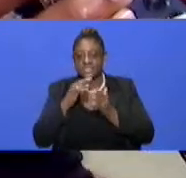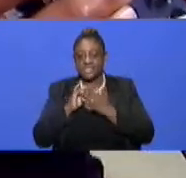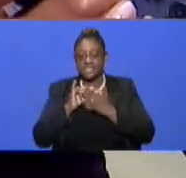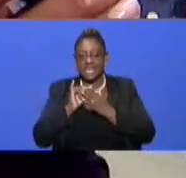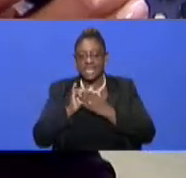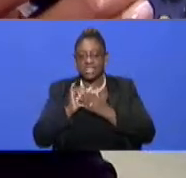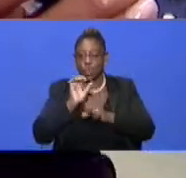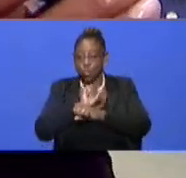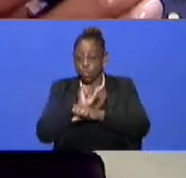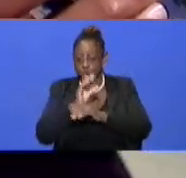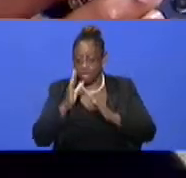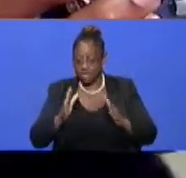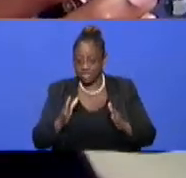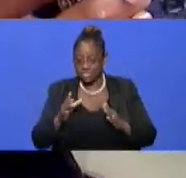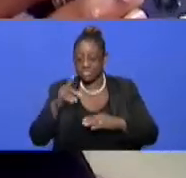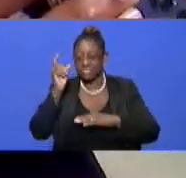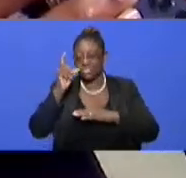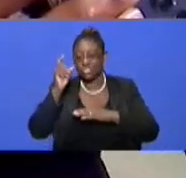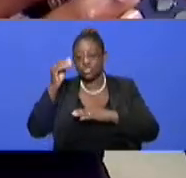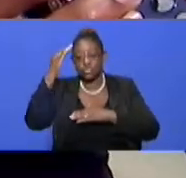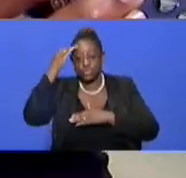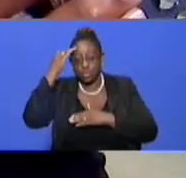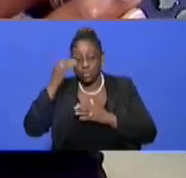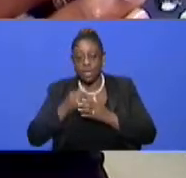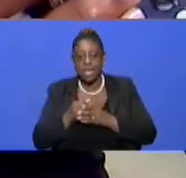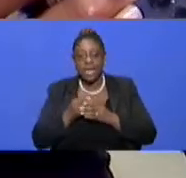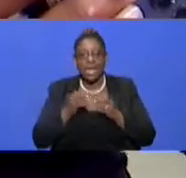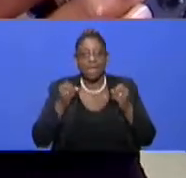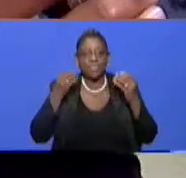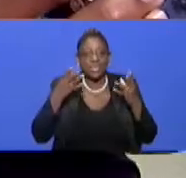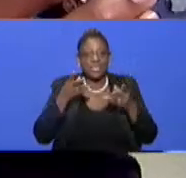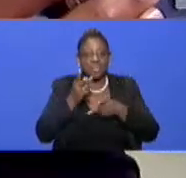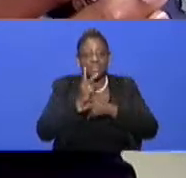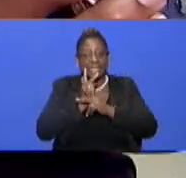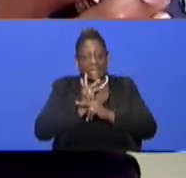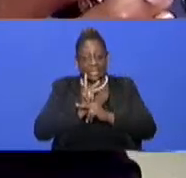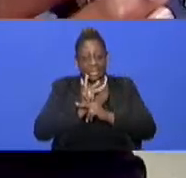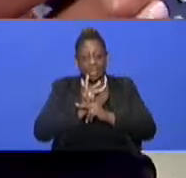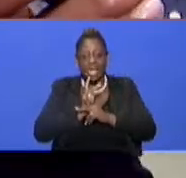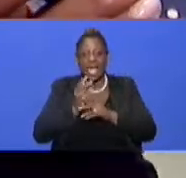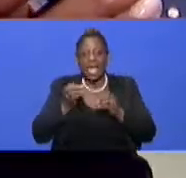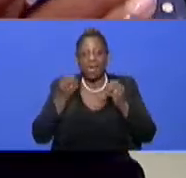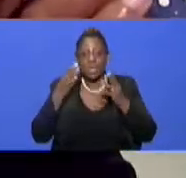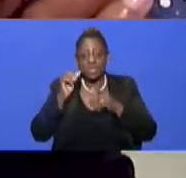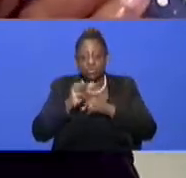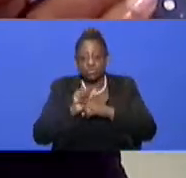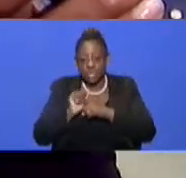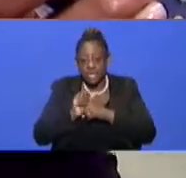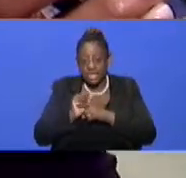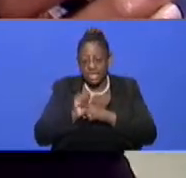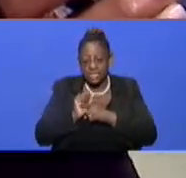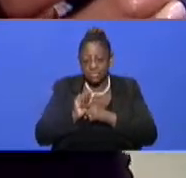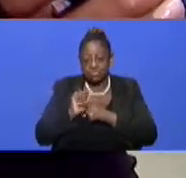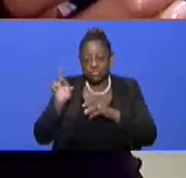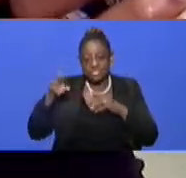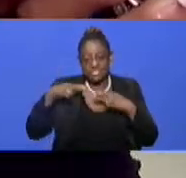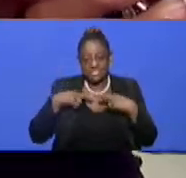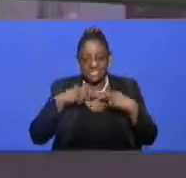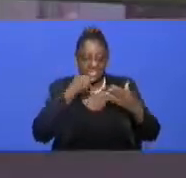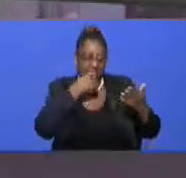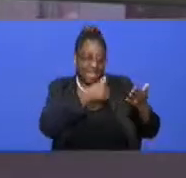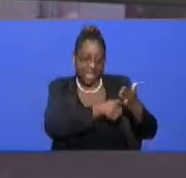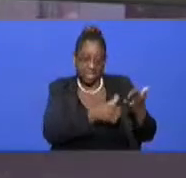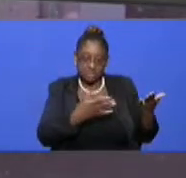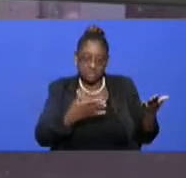preparation and also to retain. How many of them were retained? How many of them, after that component, received reference